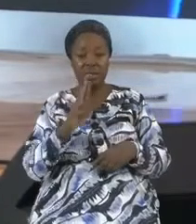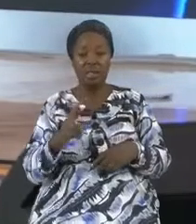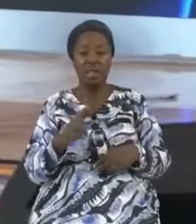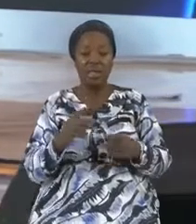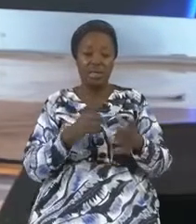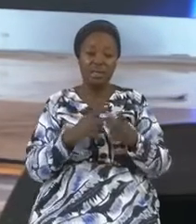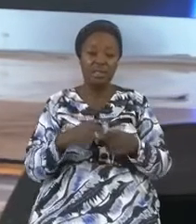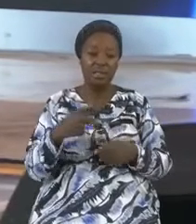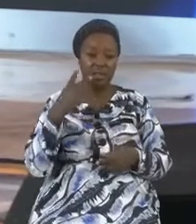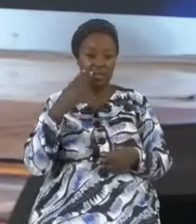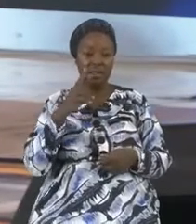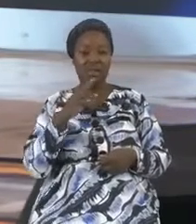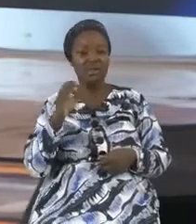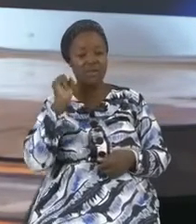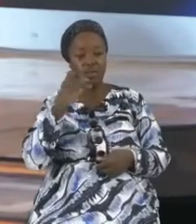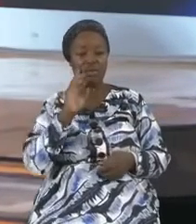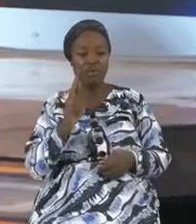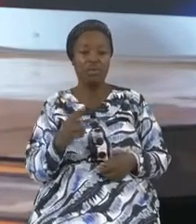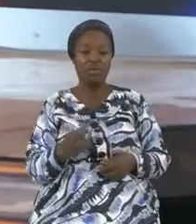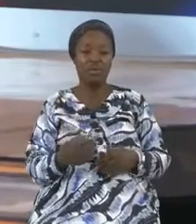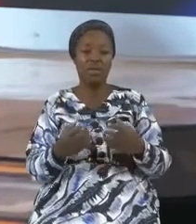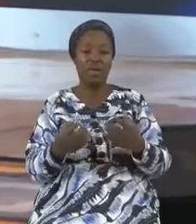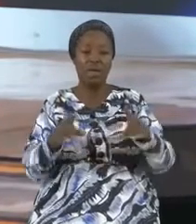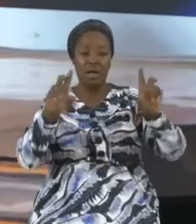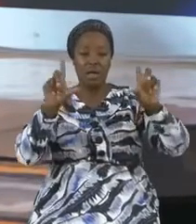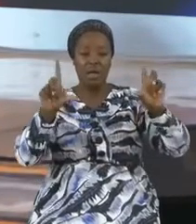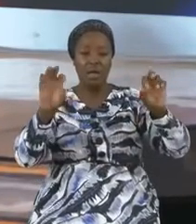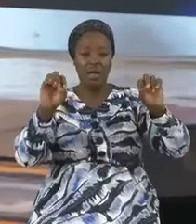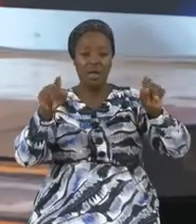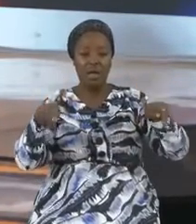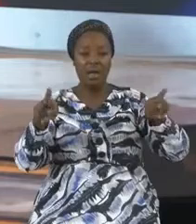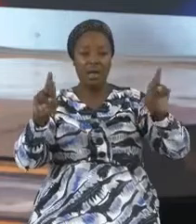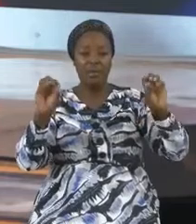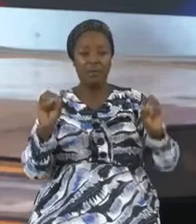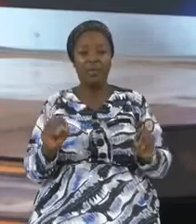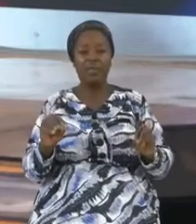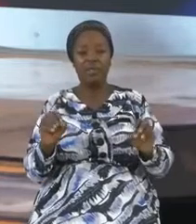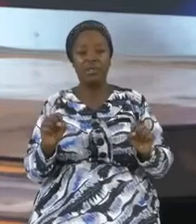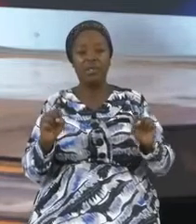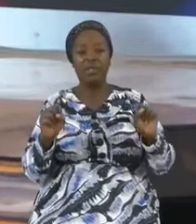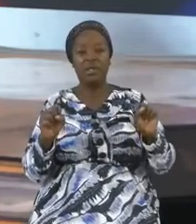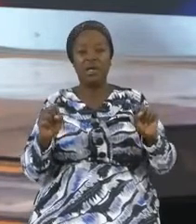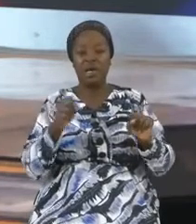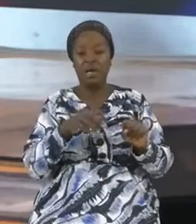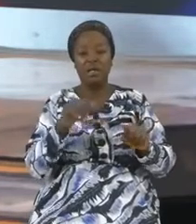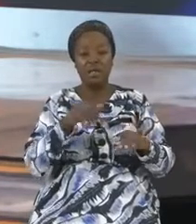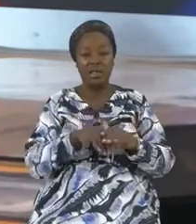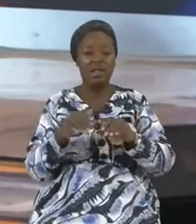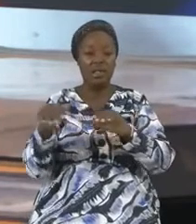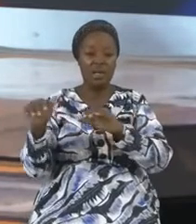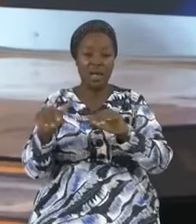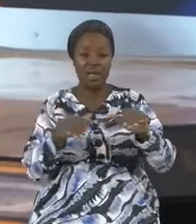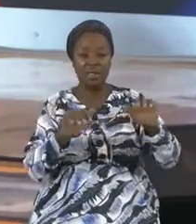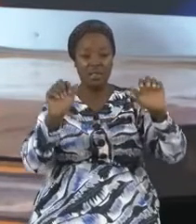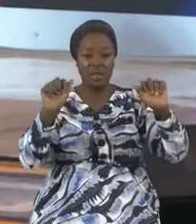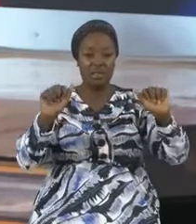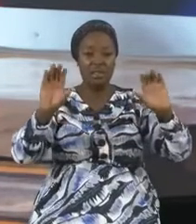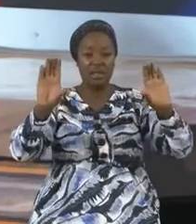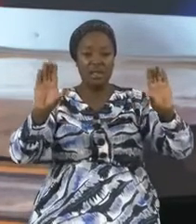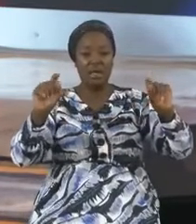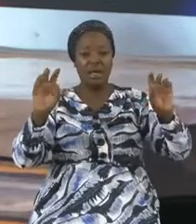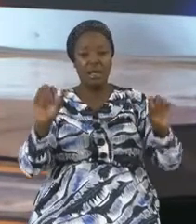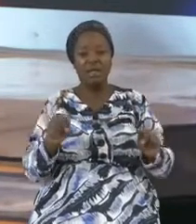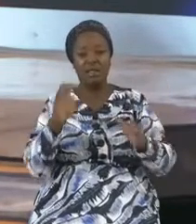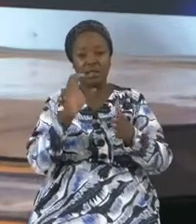was leprous. Acts chapter 12, we're reading from verse 20. Acts